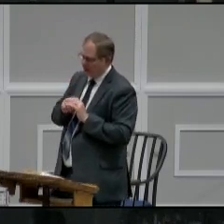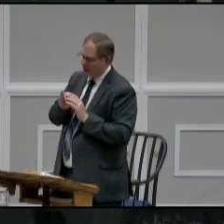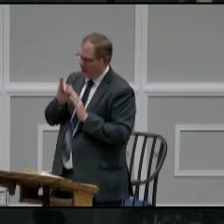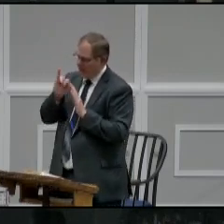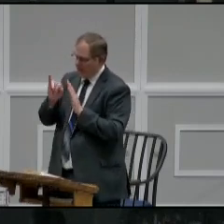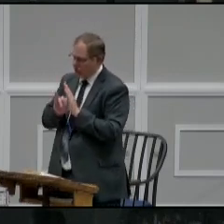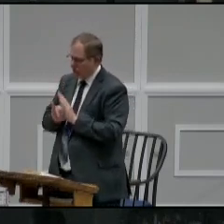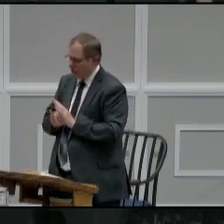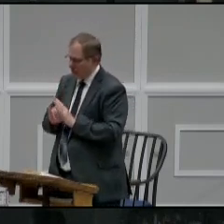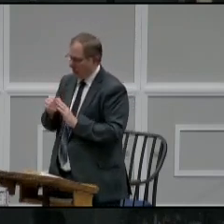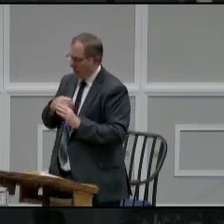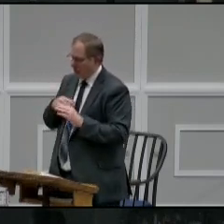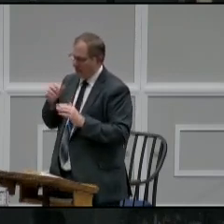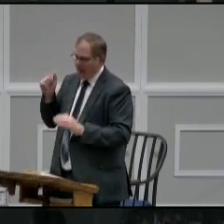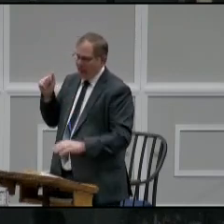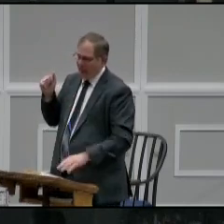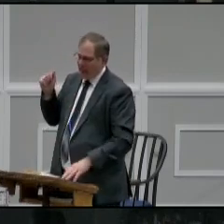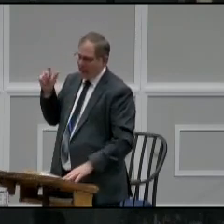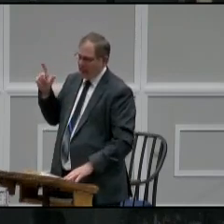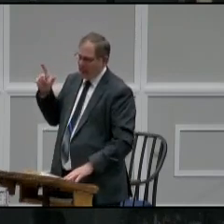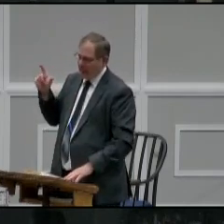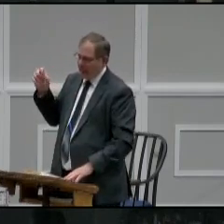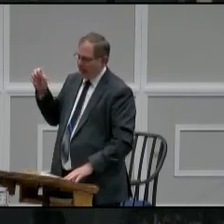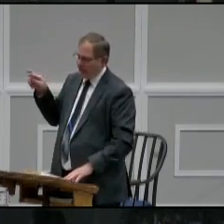I have allergies.